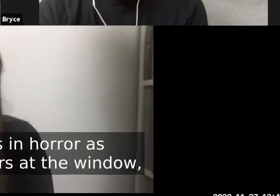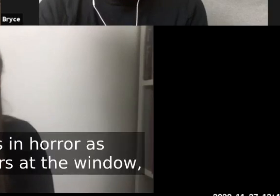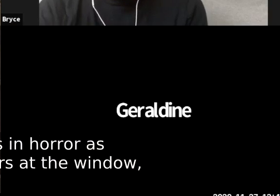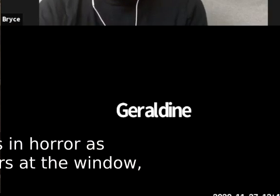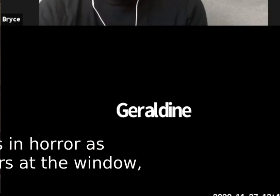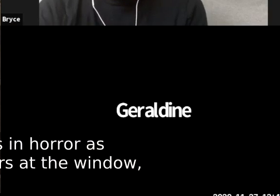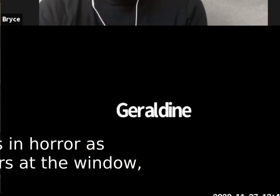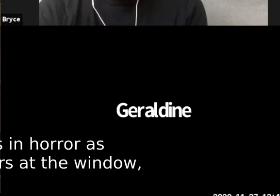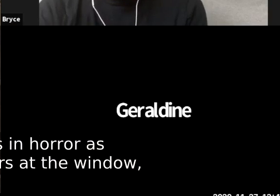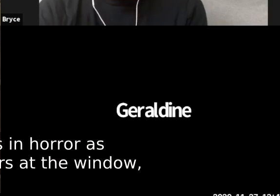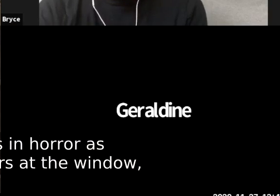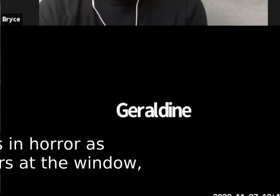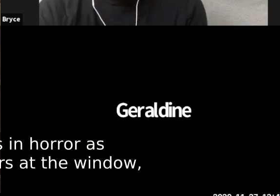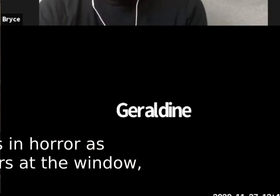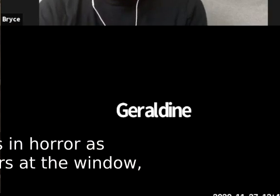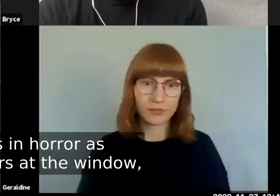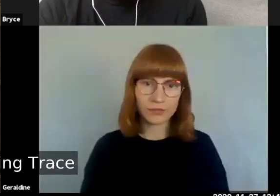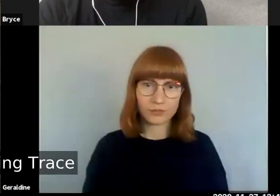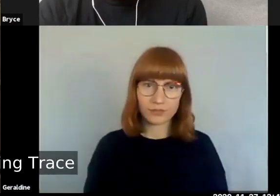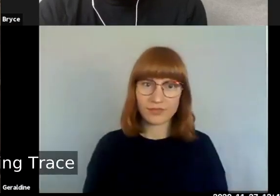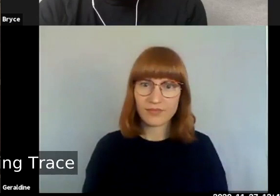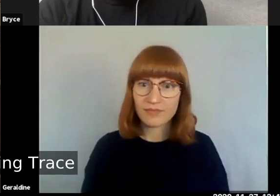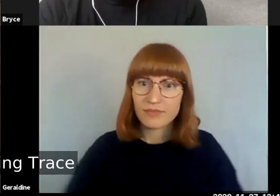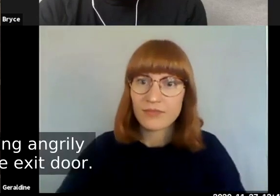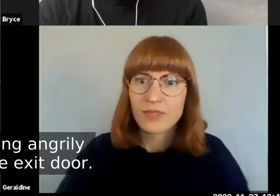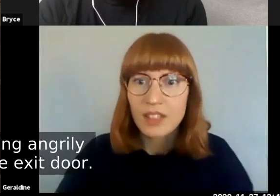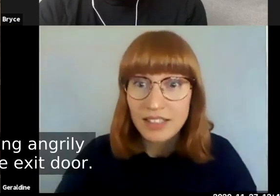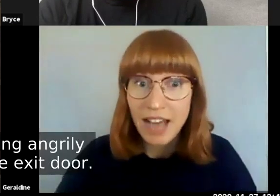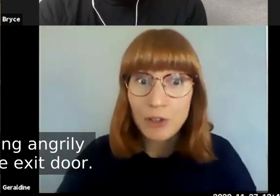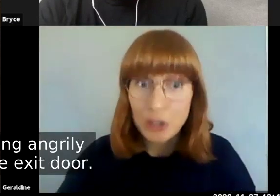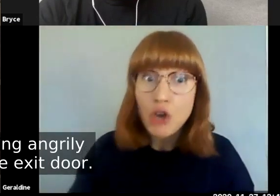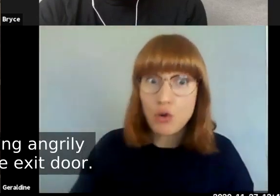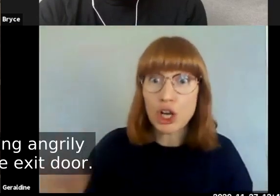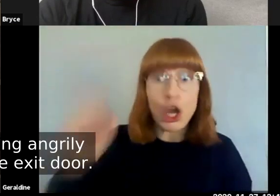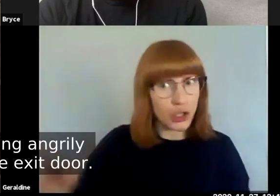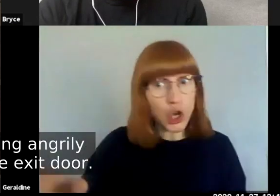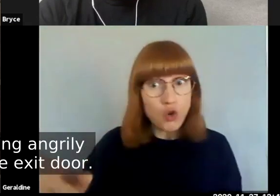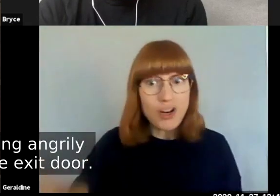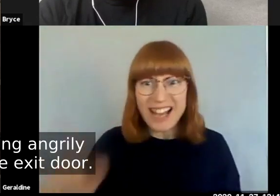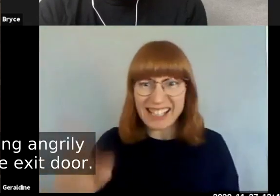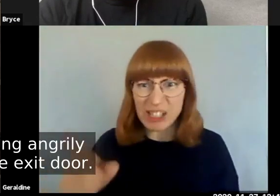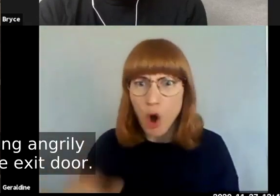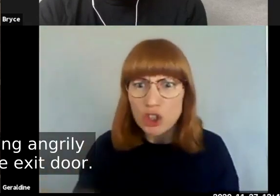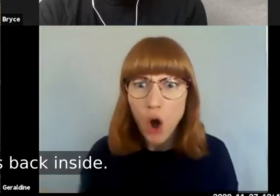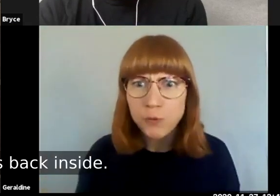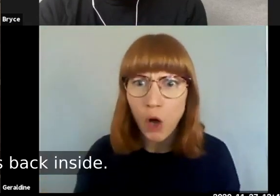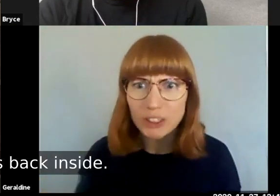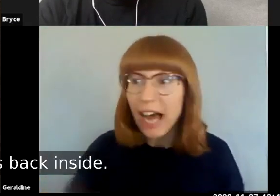in horror as Geraldine appears at the window, confronting Trace and pointing angrily towards the exit door.